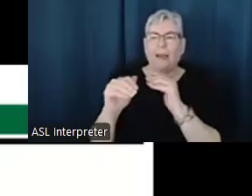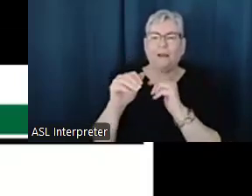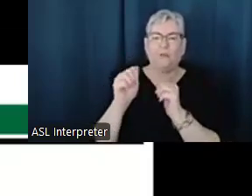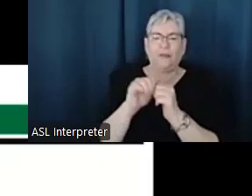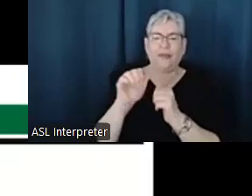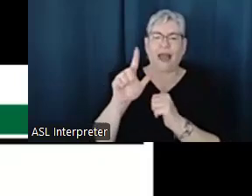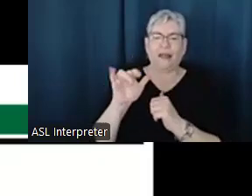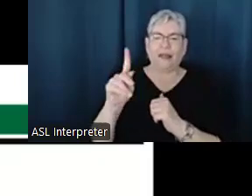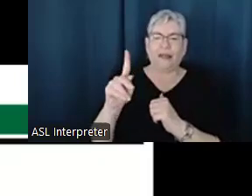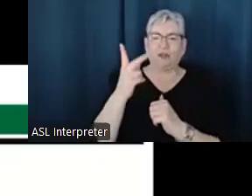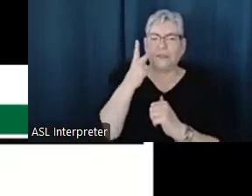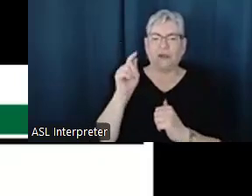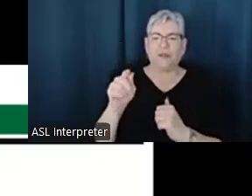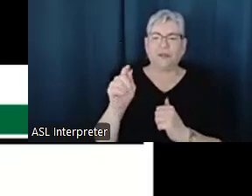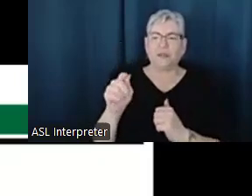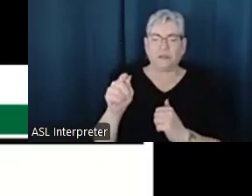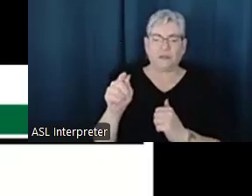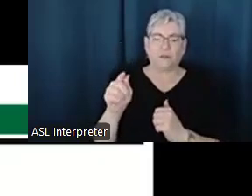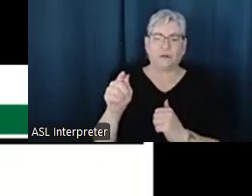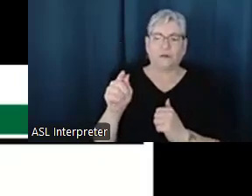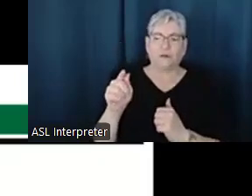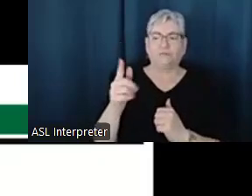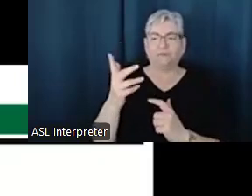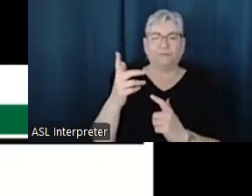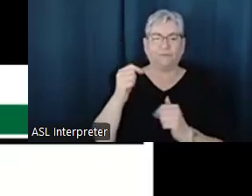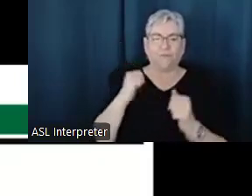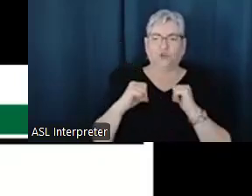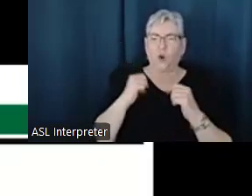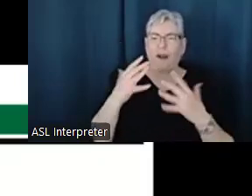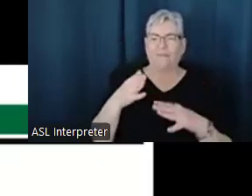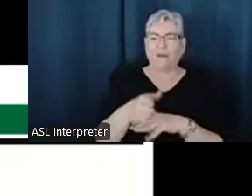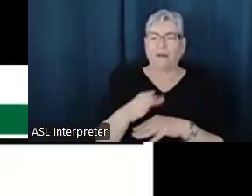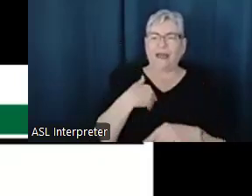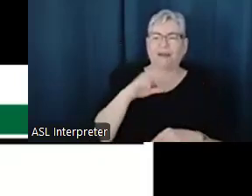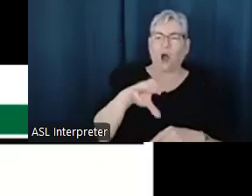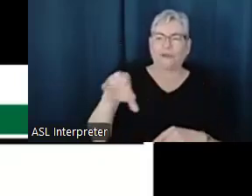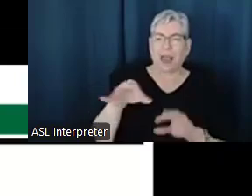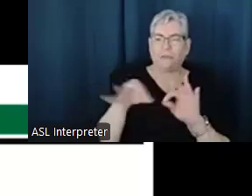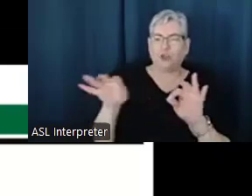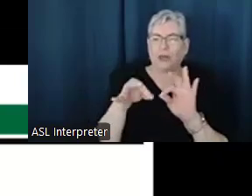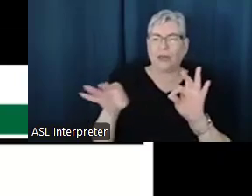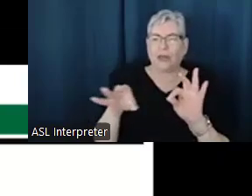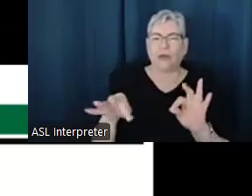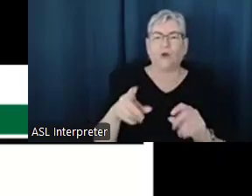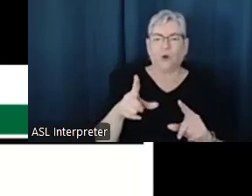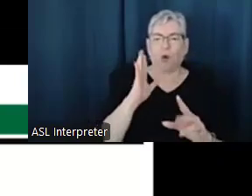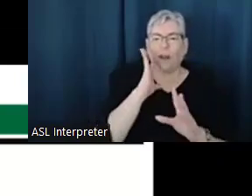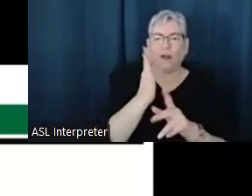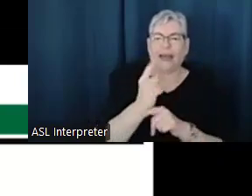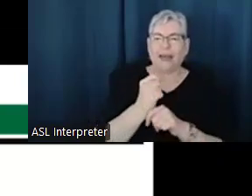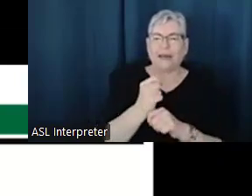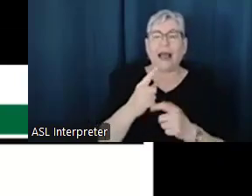this this show after it's been captioned, and so you'll get that, and then there will be an